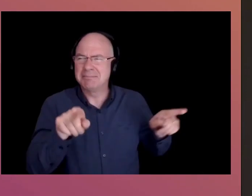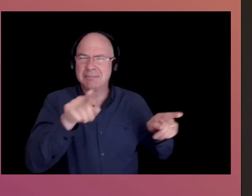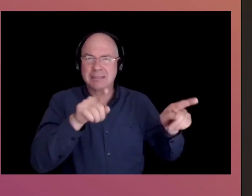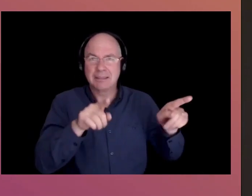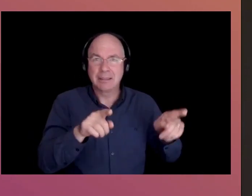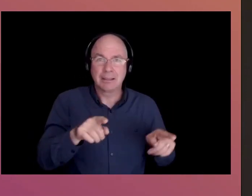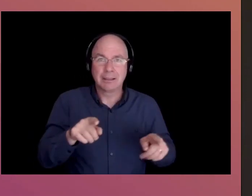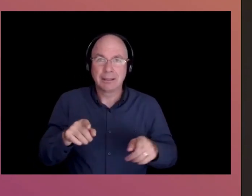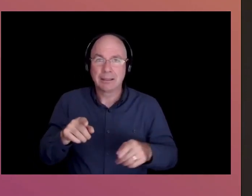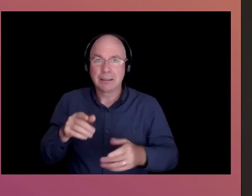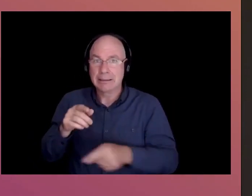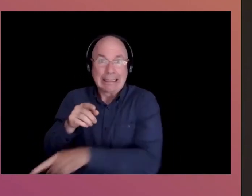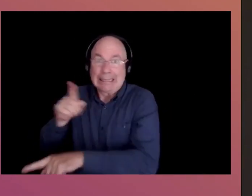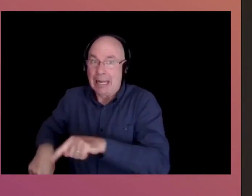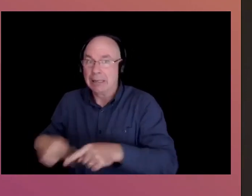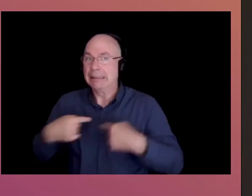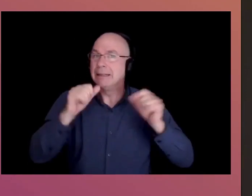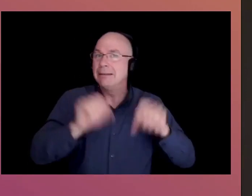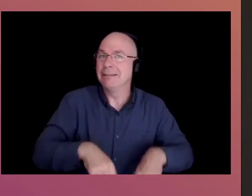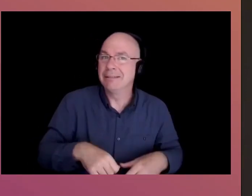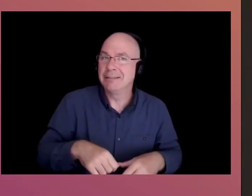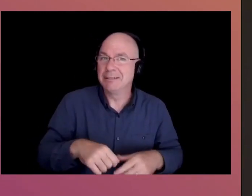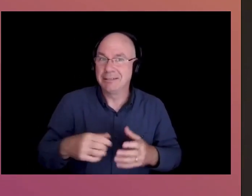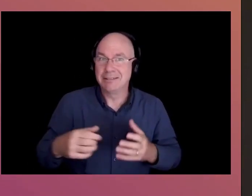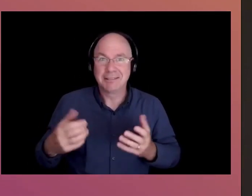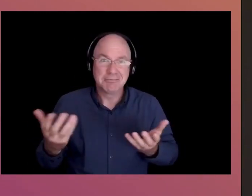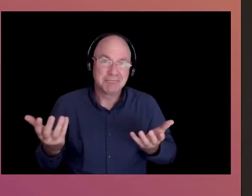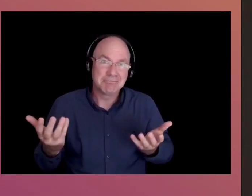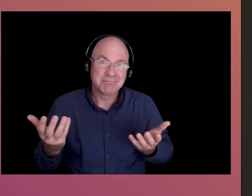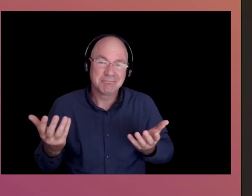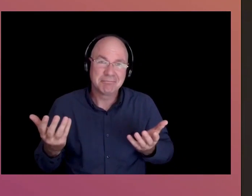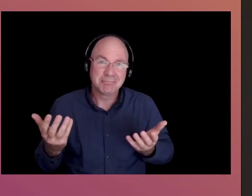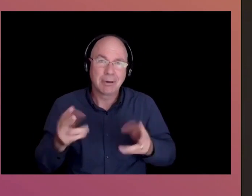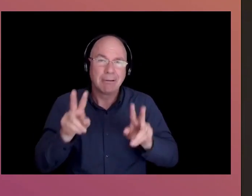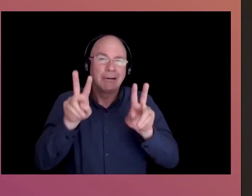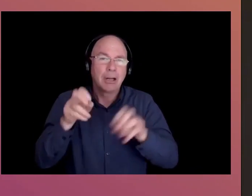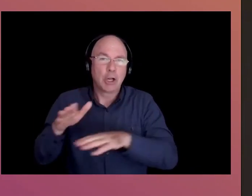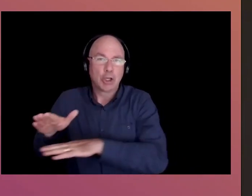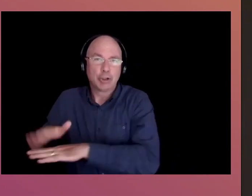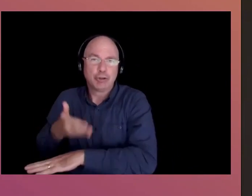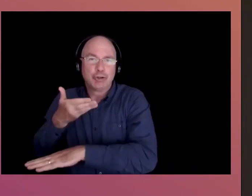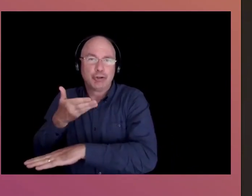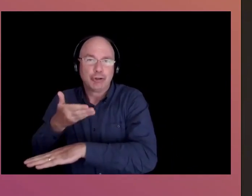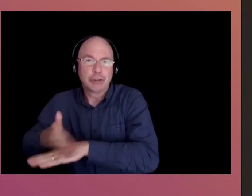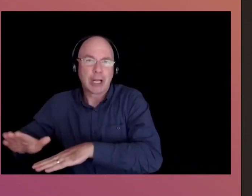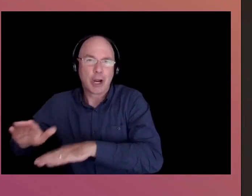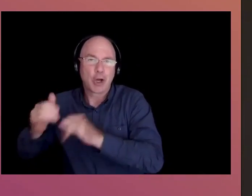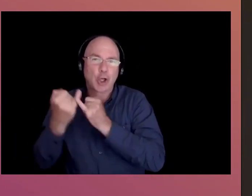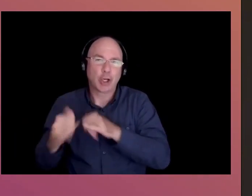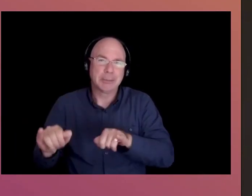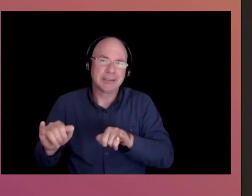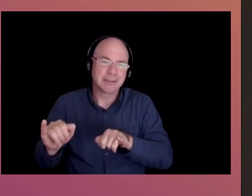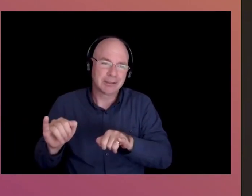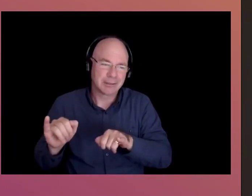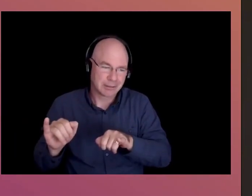do. So we won't sometimes say it's a shared autonomous. But, you know, of